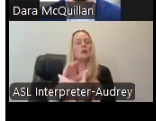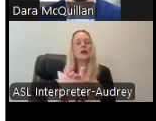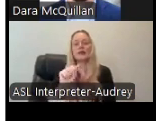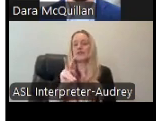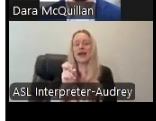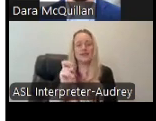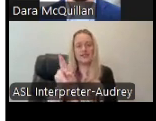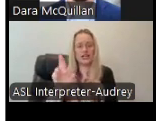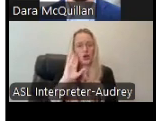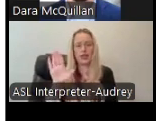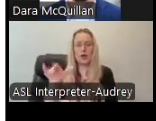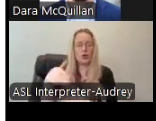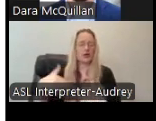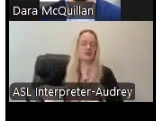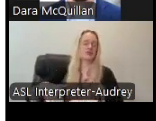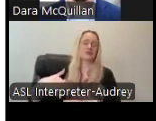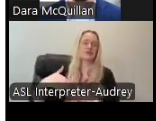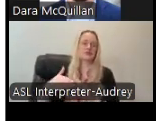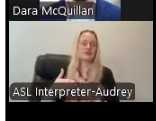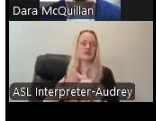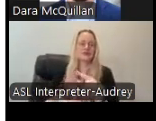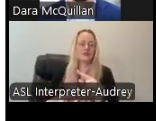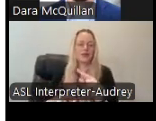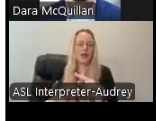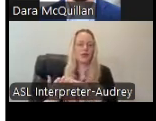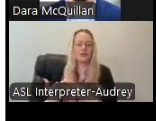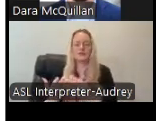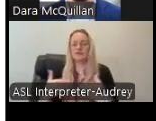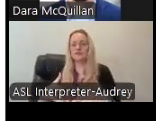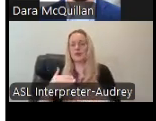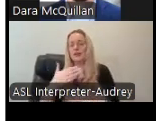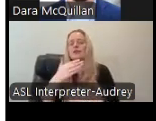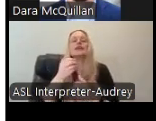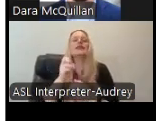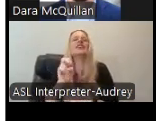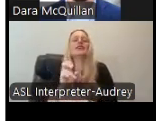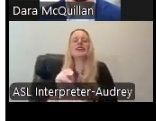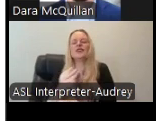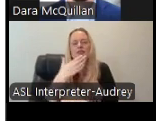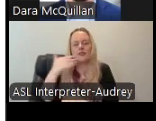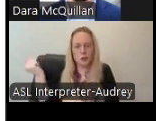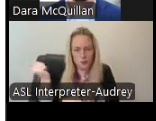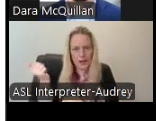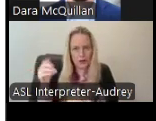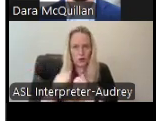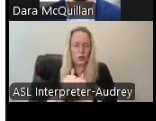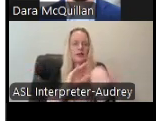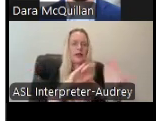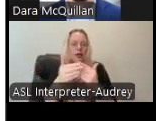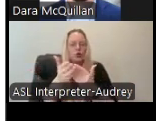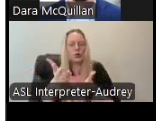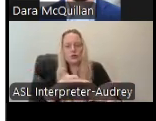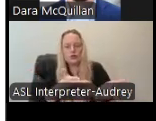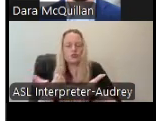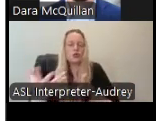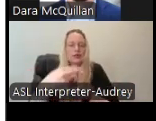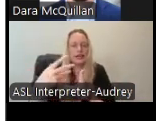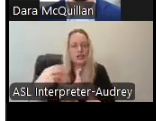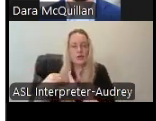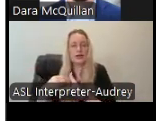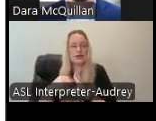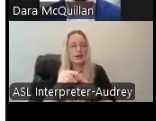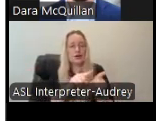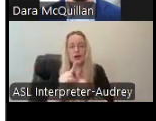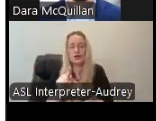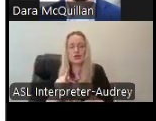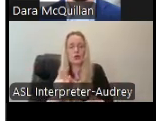gonna up the ante with the community engagement and bringing art and culture